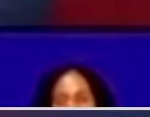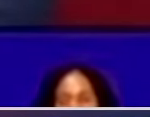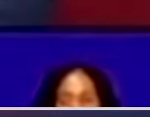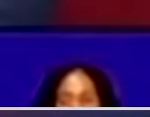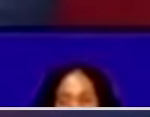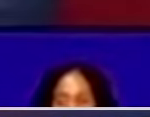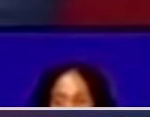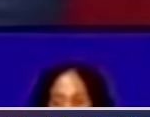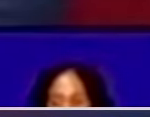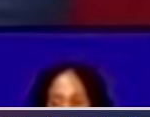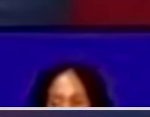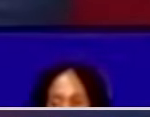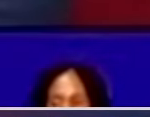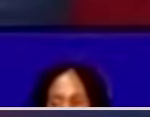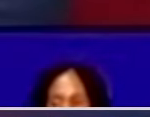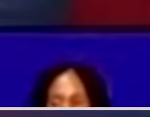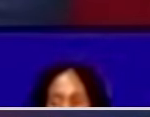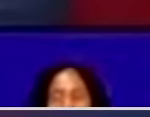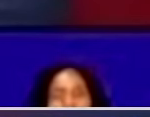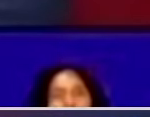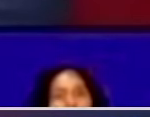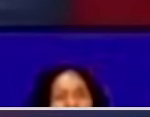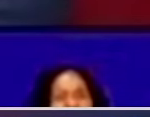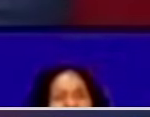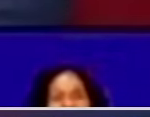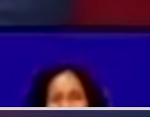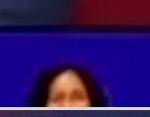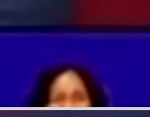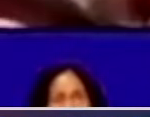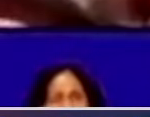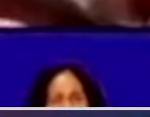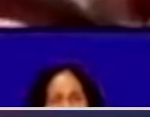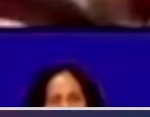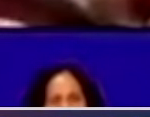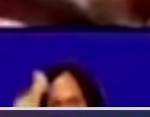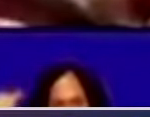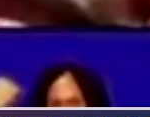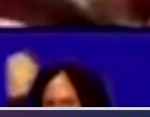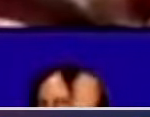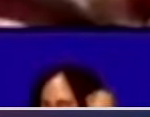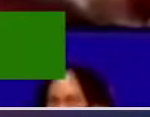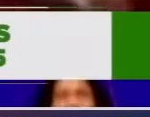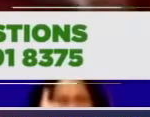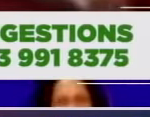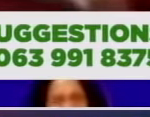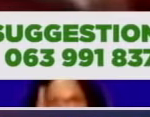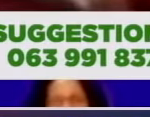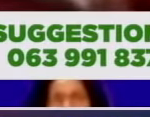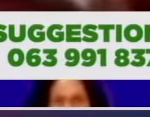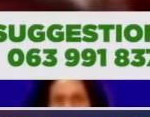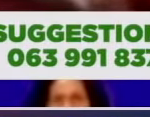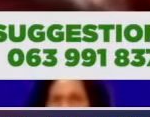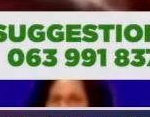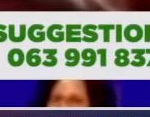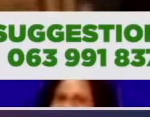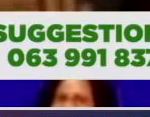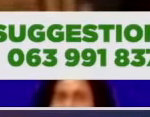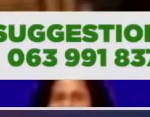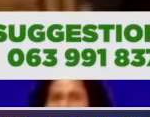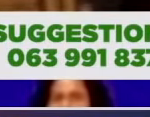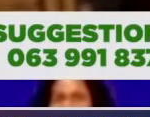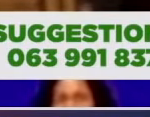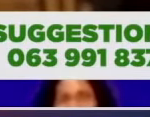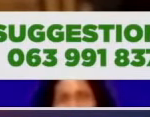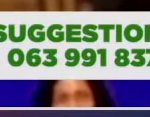Why else would Minister Bheki Cele still have a job in your cabinet after the spectacular failure of the SAPs to protect